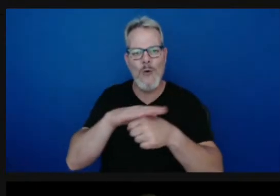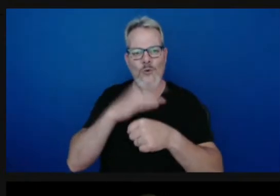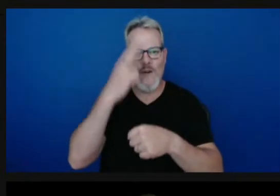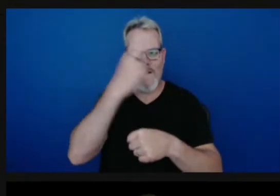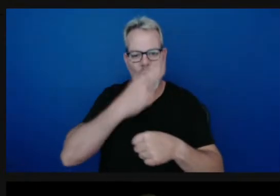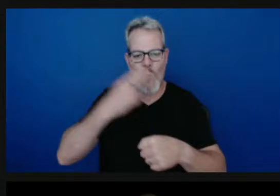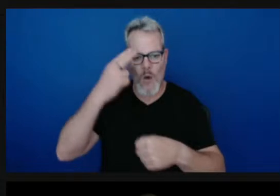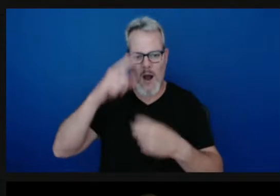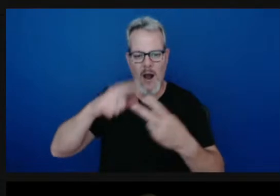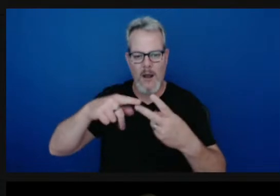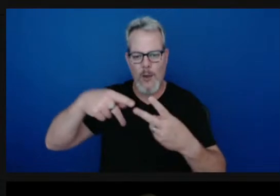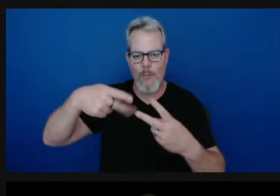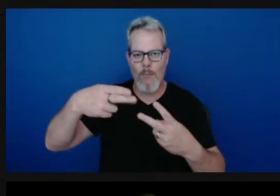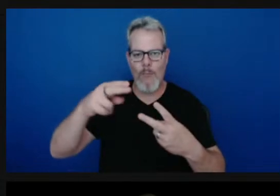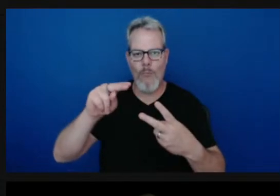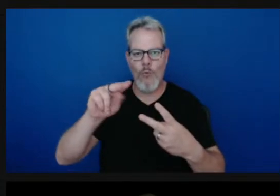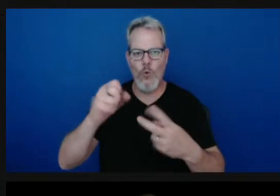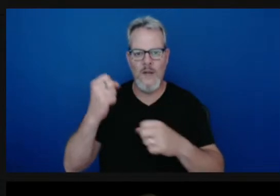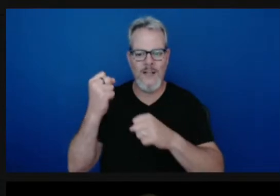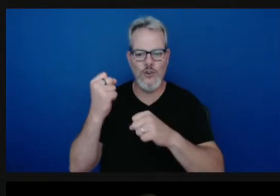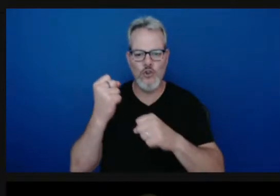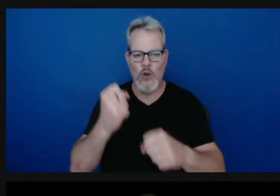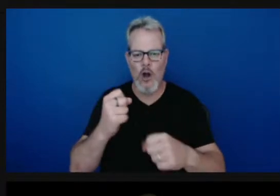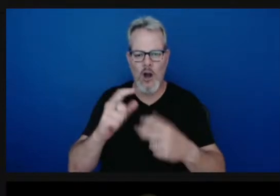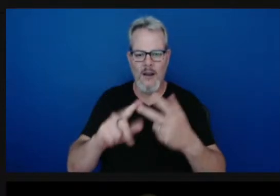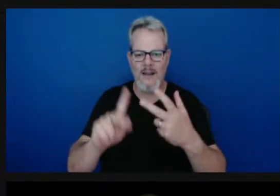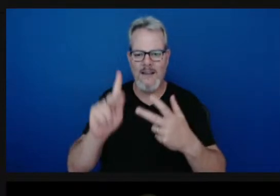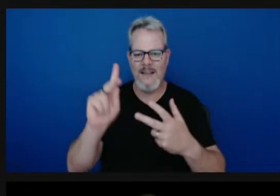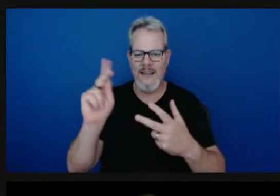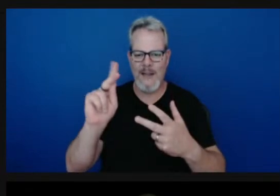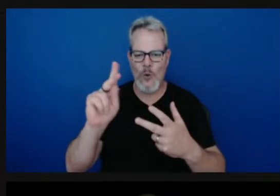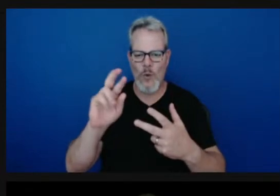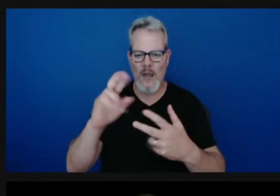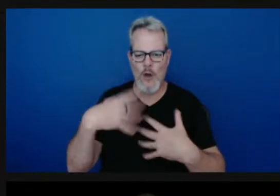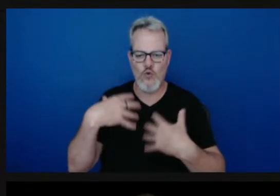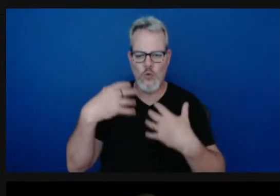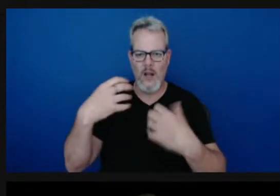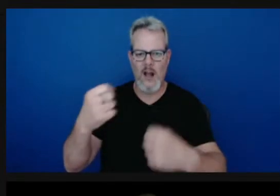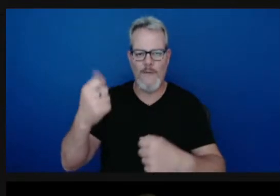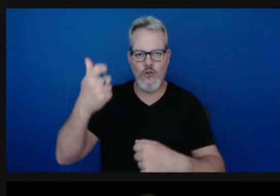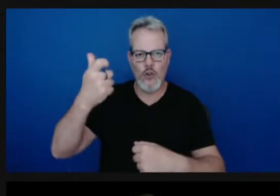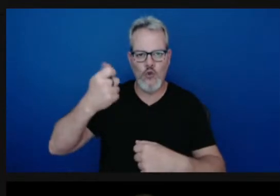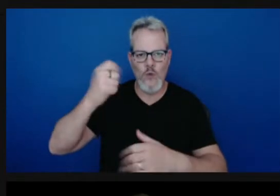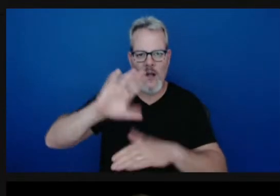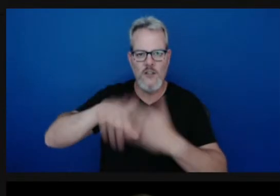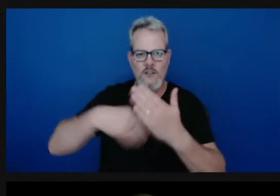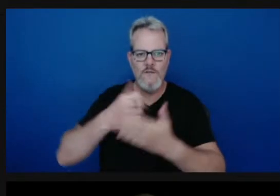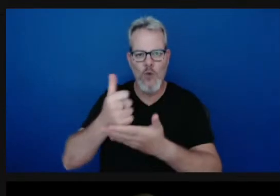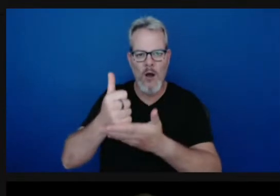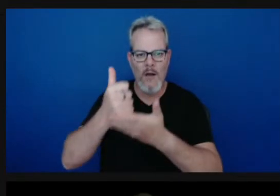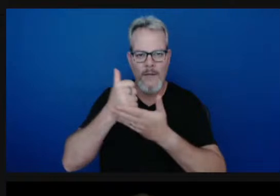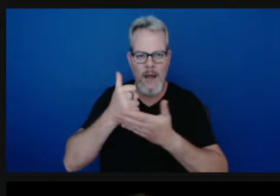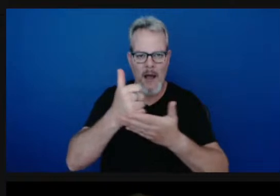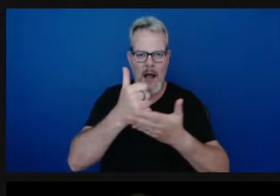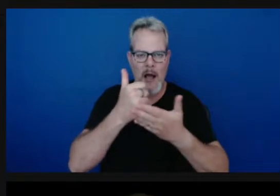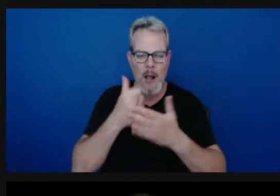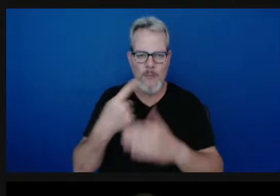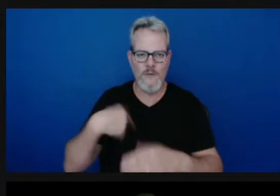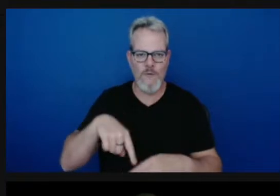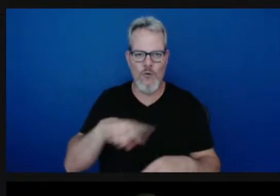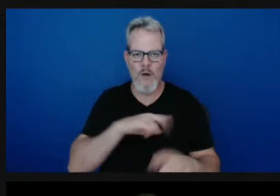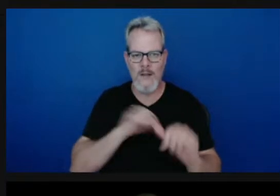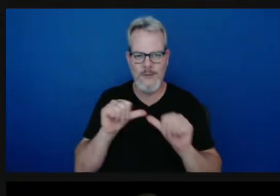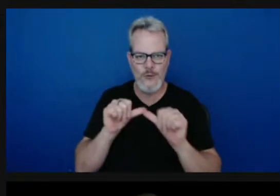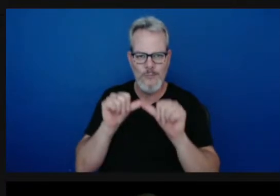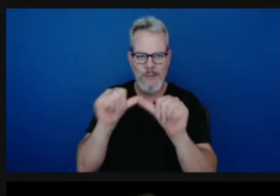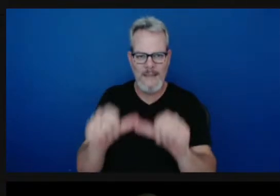and Kīlauea Recovery Grants, as well as Hawaii Community Foundation, for all of their help to get us and maintain this programming,